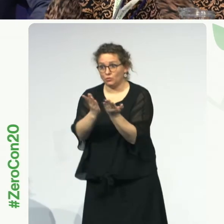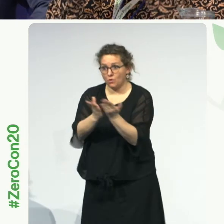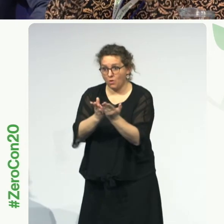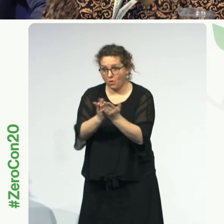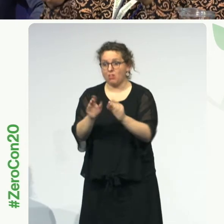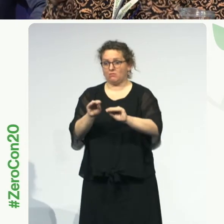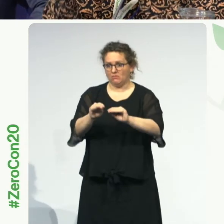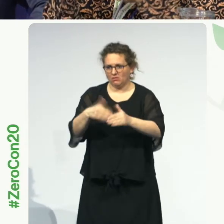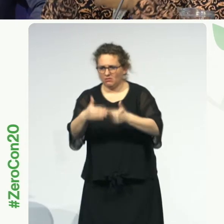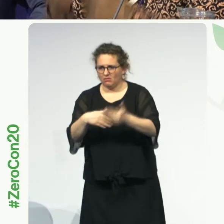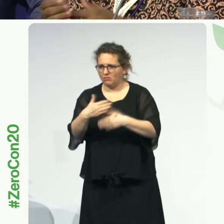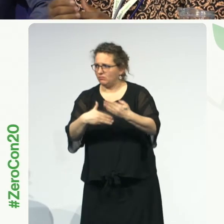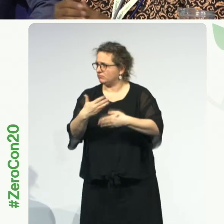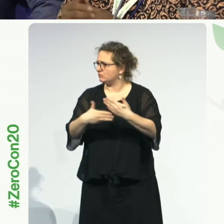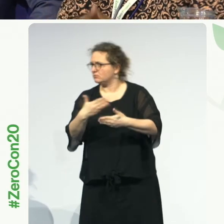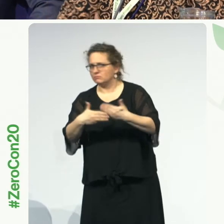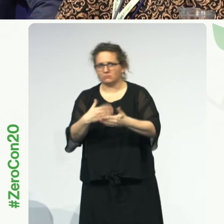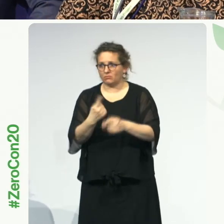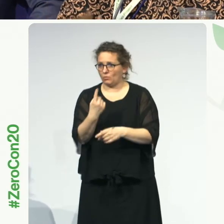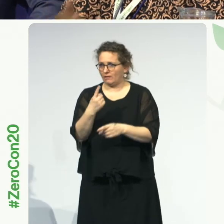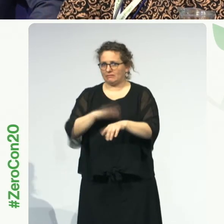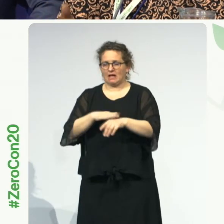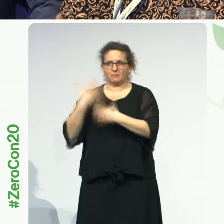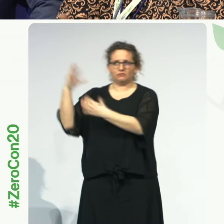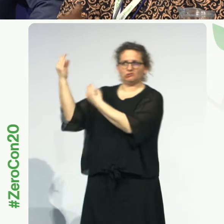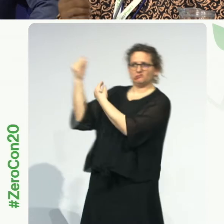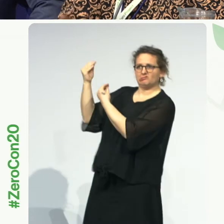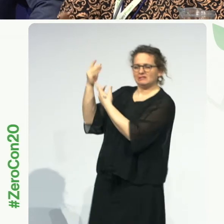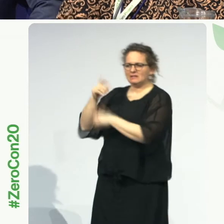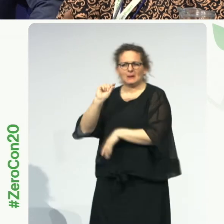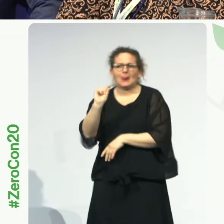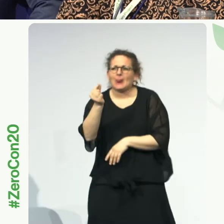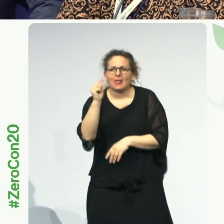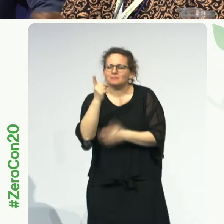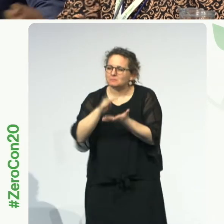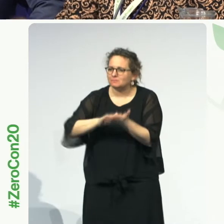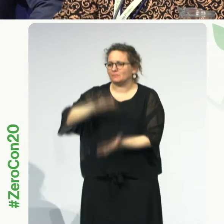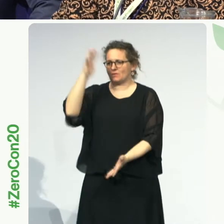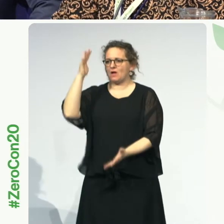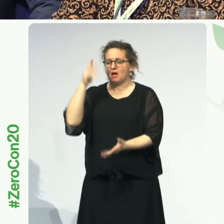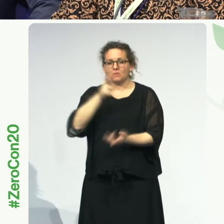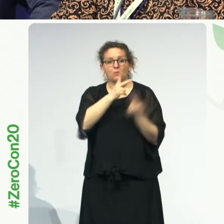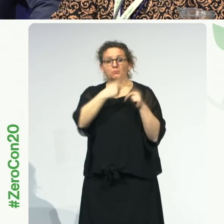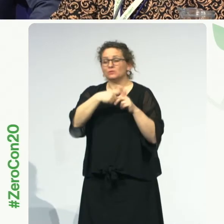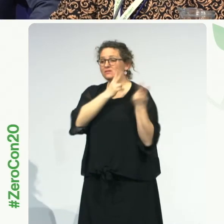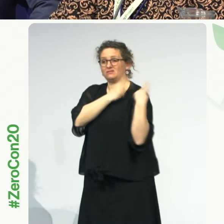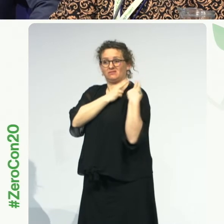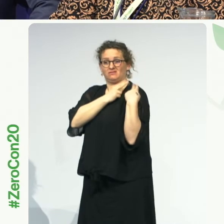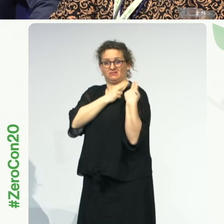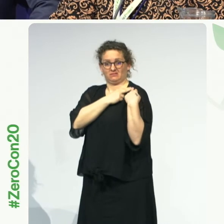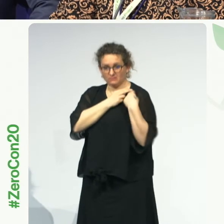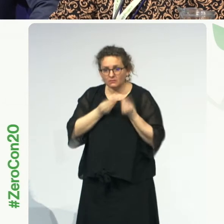teachers found that they were not responsible to teach children with special educational needs.